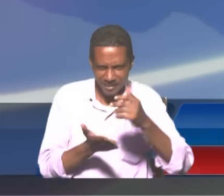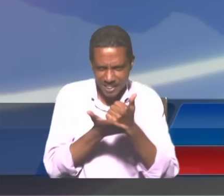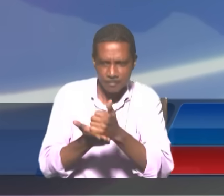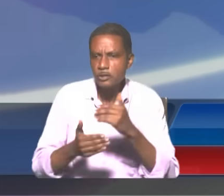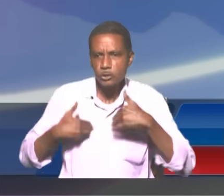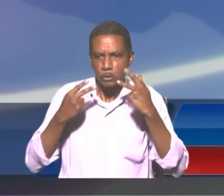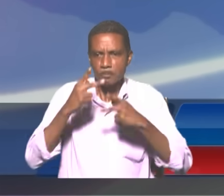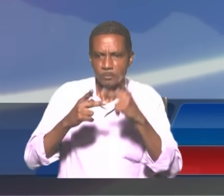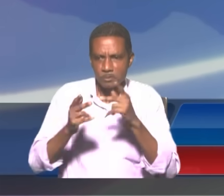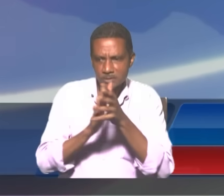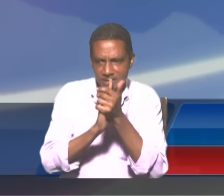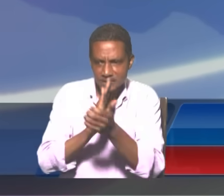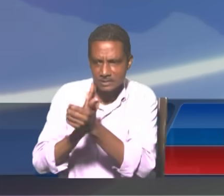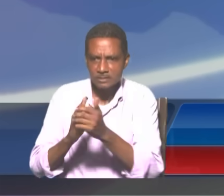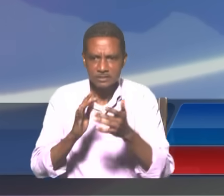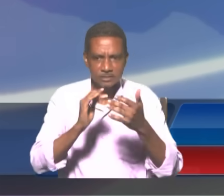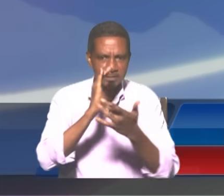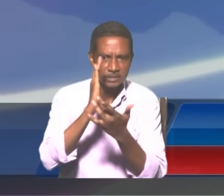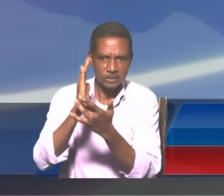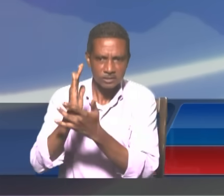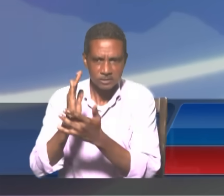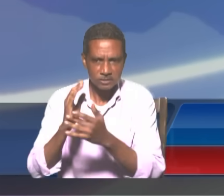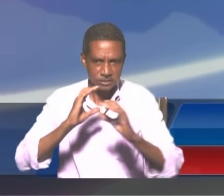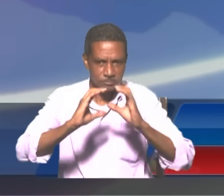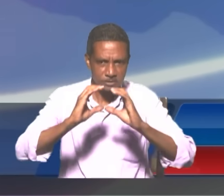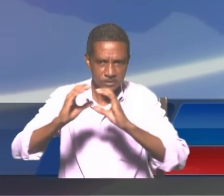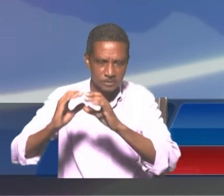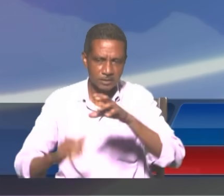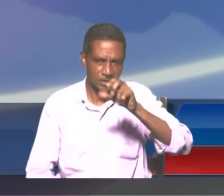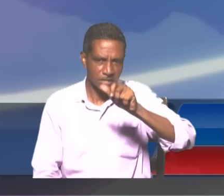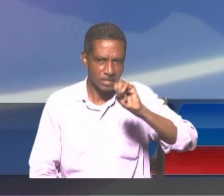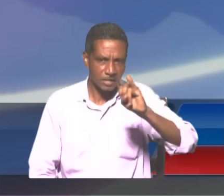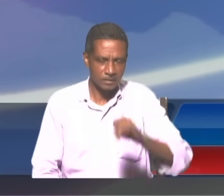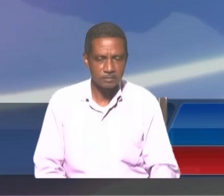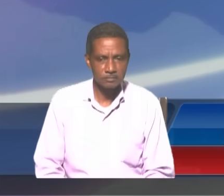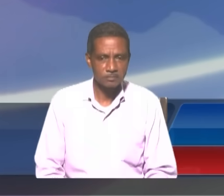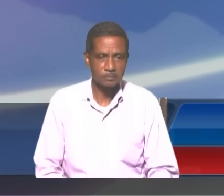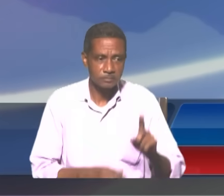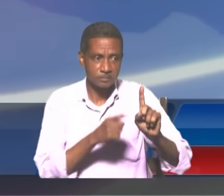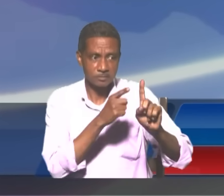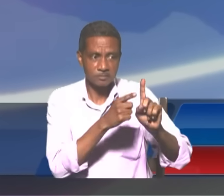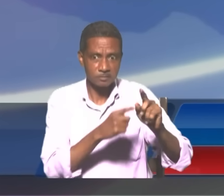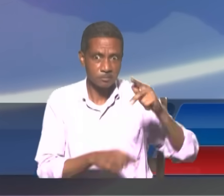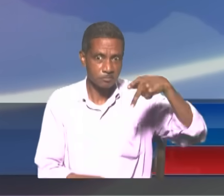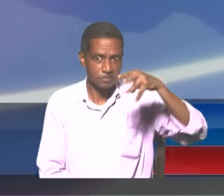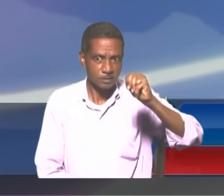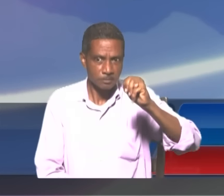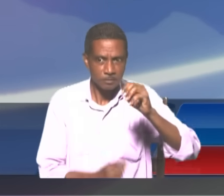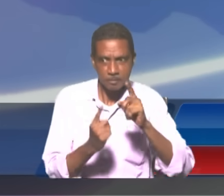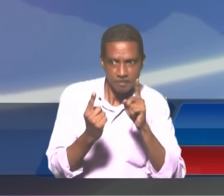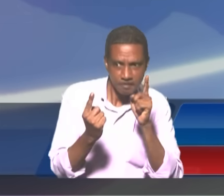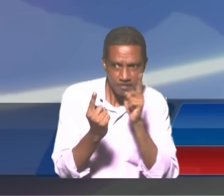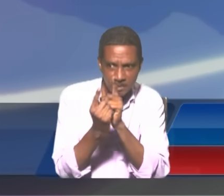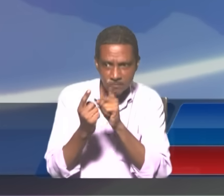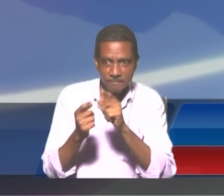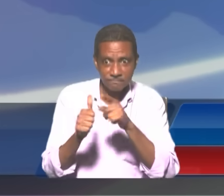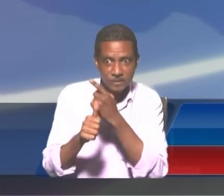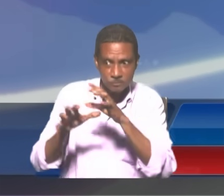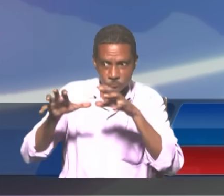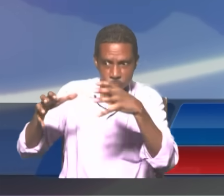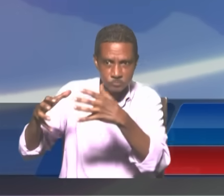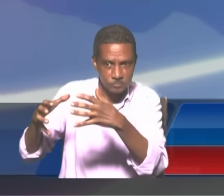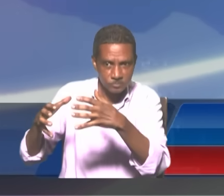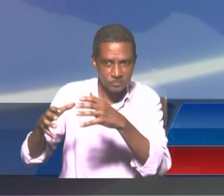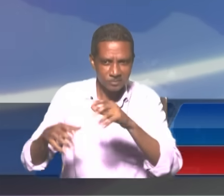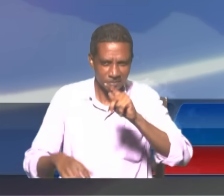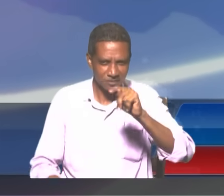technology, communications and artificial intelligence. Prime Minister Kamla Persad-Bissessar met with the first cohort on Thursday at a ceremony